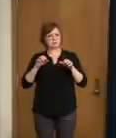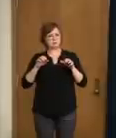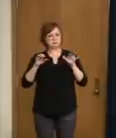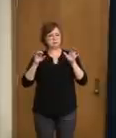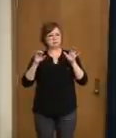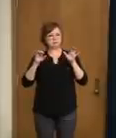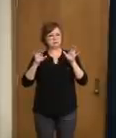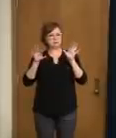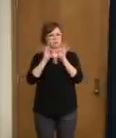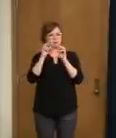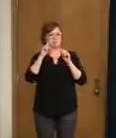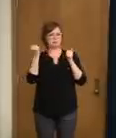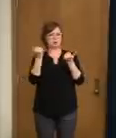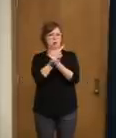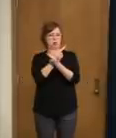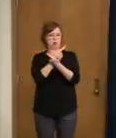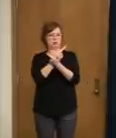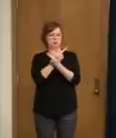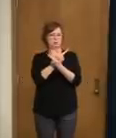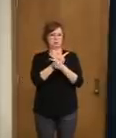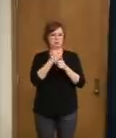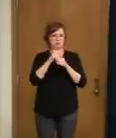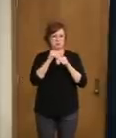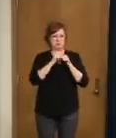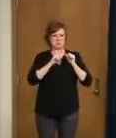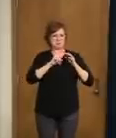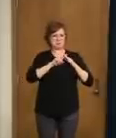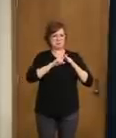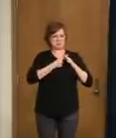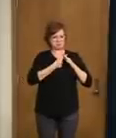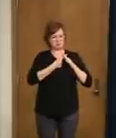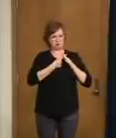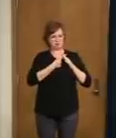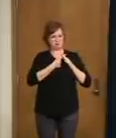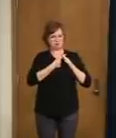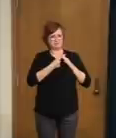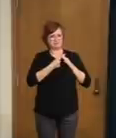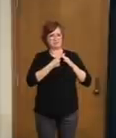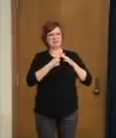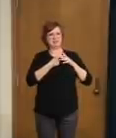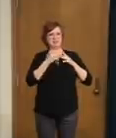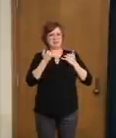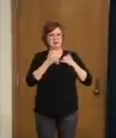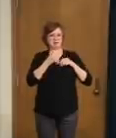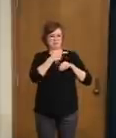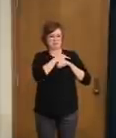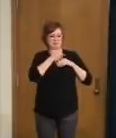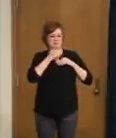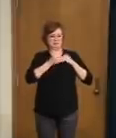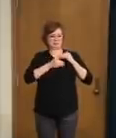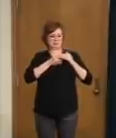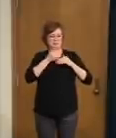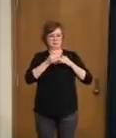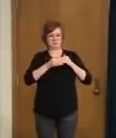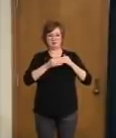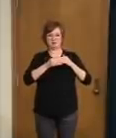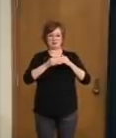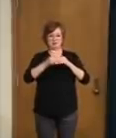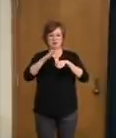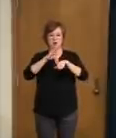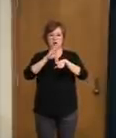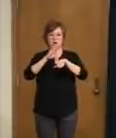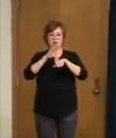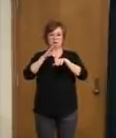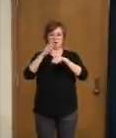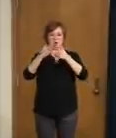beginning of the end and not the end itself. We still have a long way to go, as Dr. Shahab has pointed out. And as Derek has said already, our healthcare system is at its